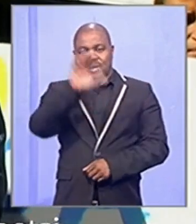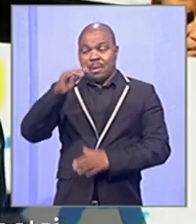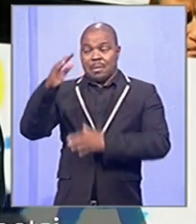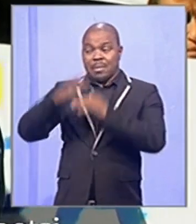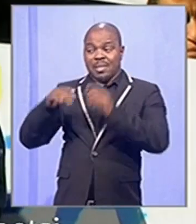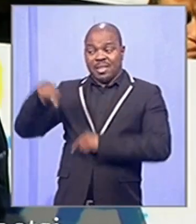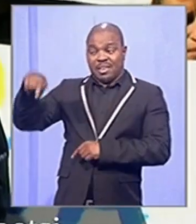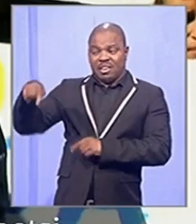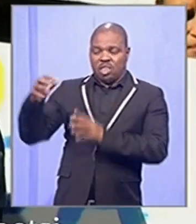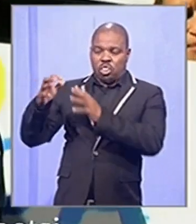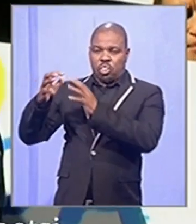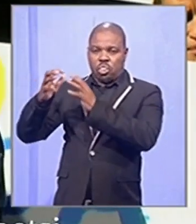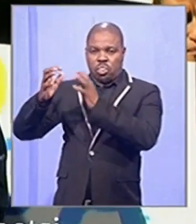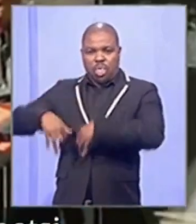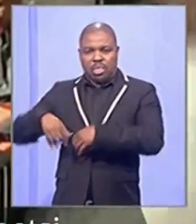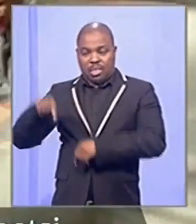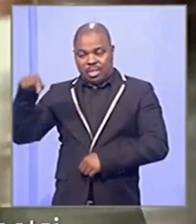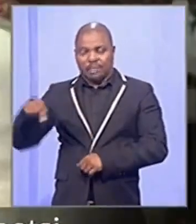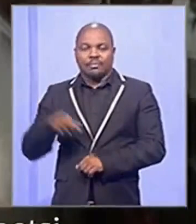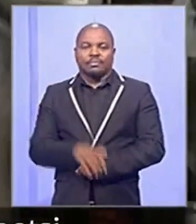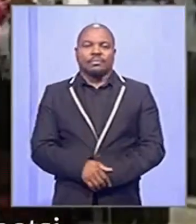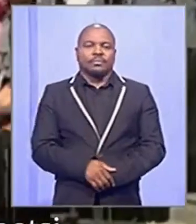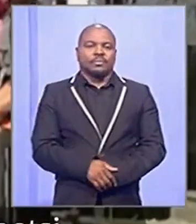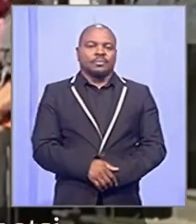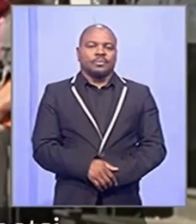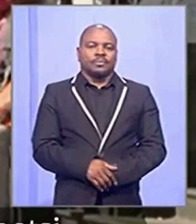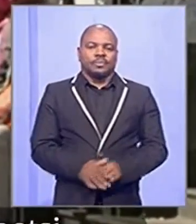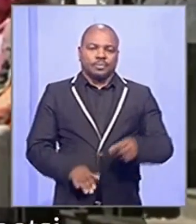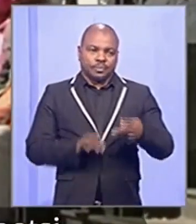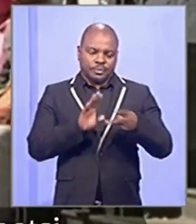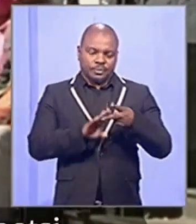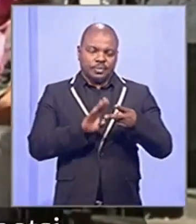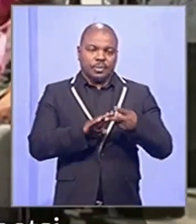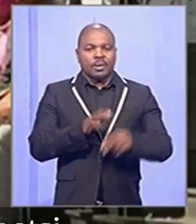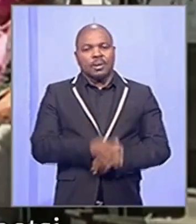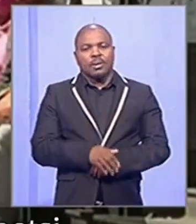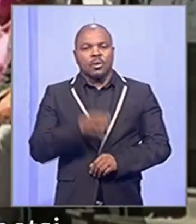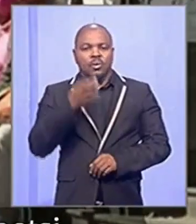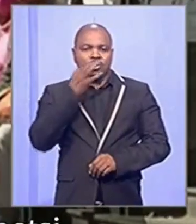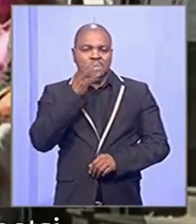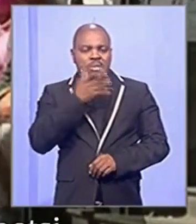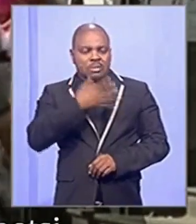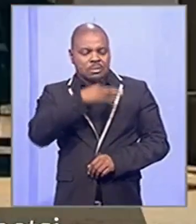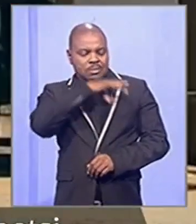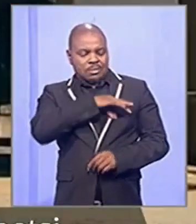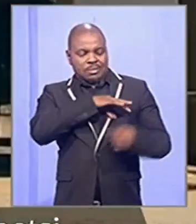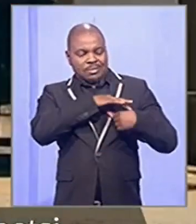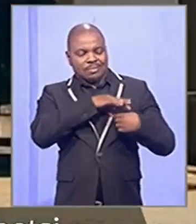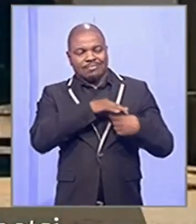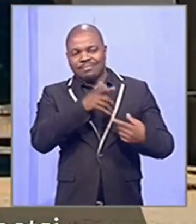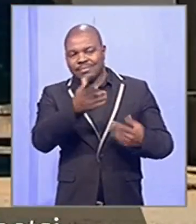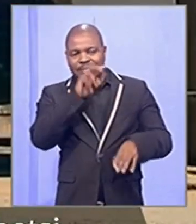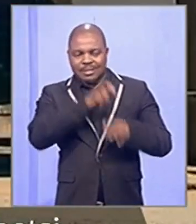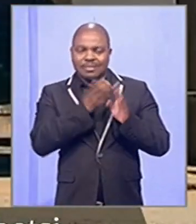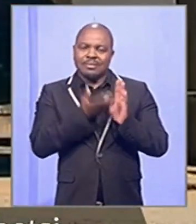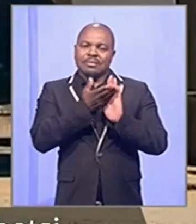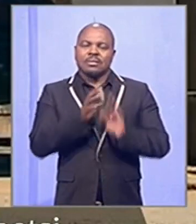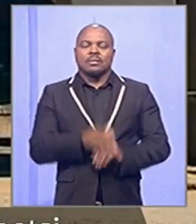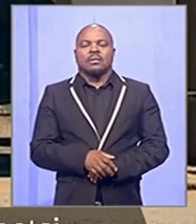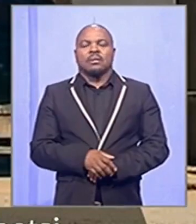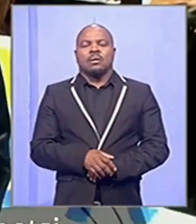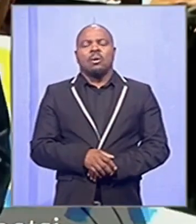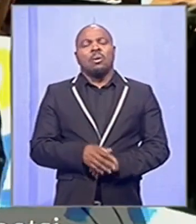thousands of the hopes and dreams of ordinary South Africans are cut down in this building every single day.